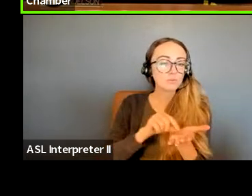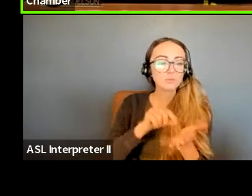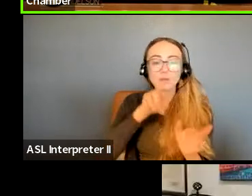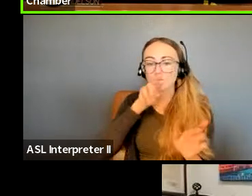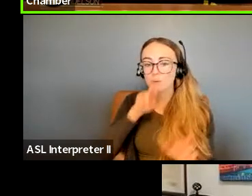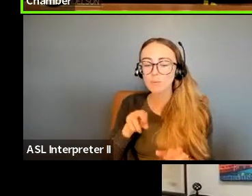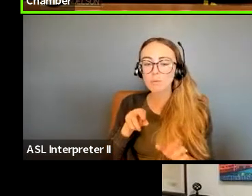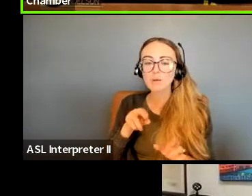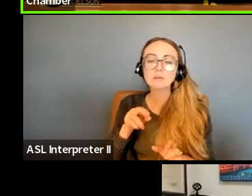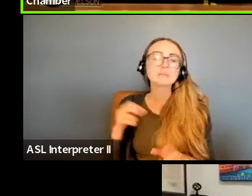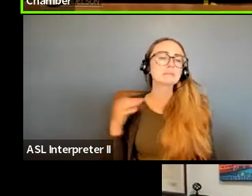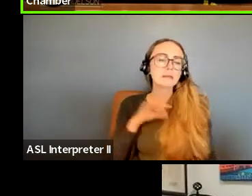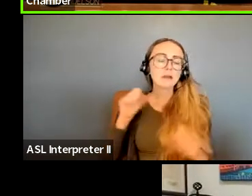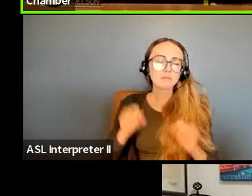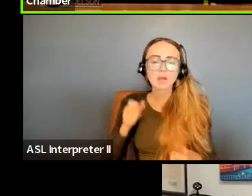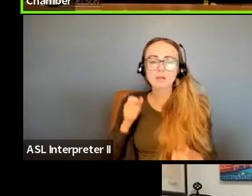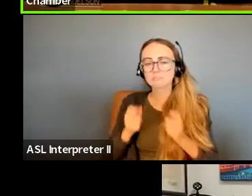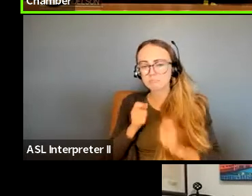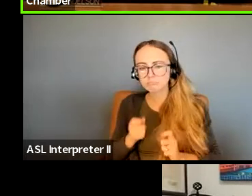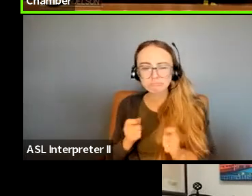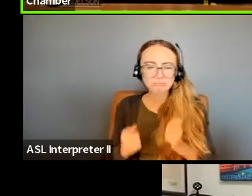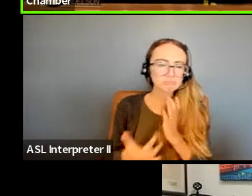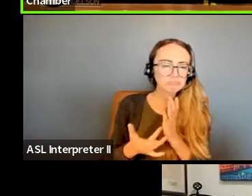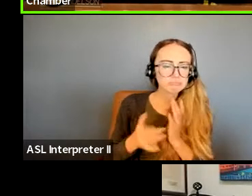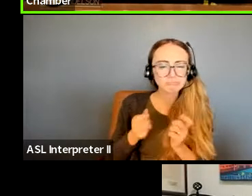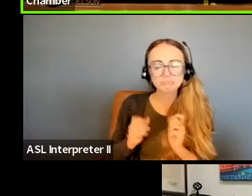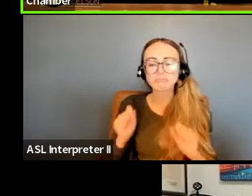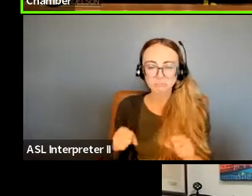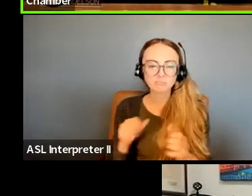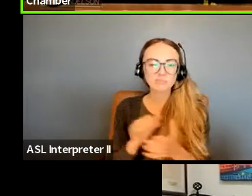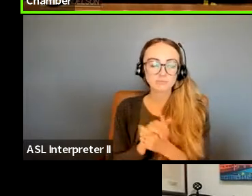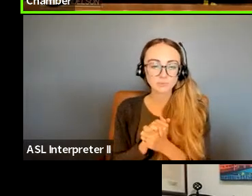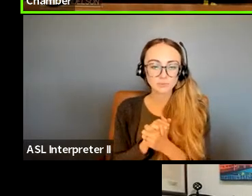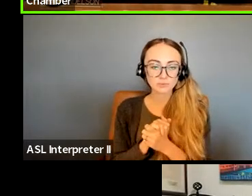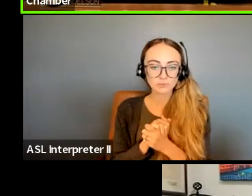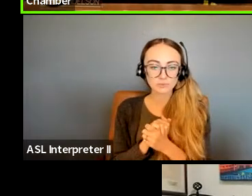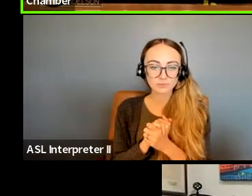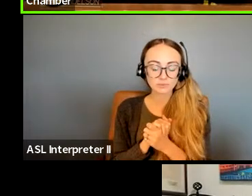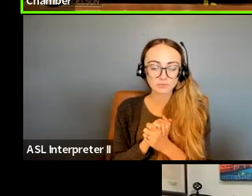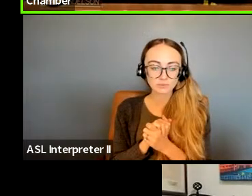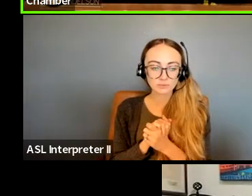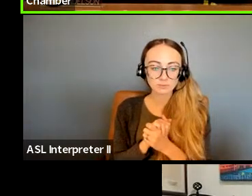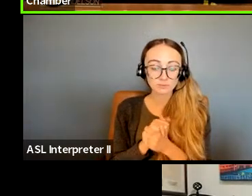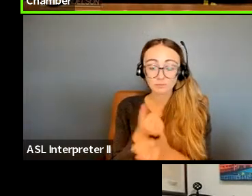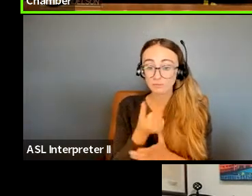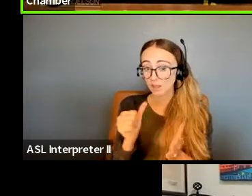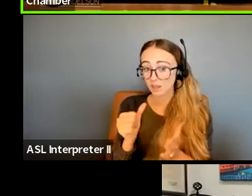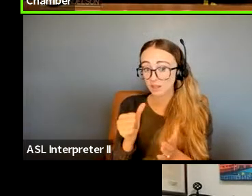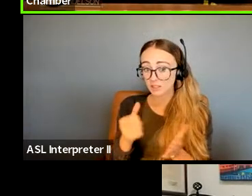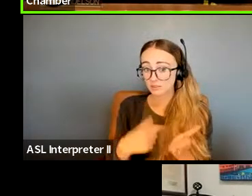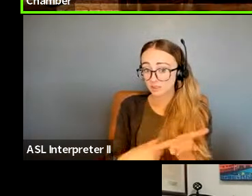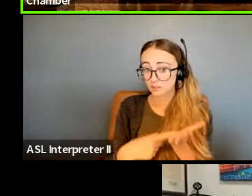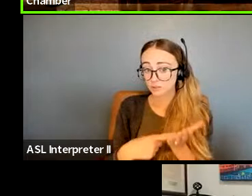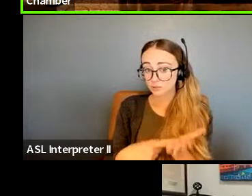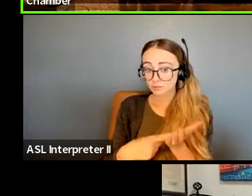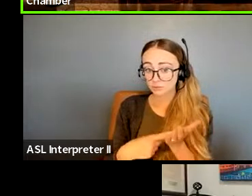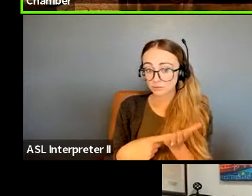with leave for staff to make technical conforming and editorial changes. Is there discussion?